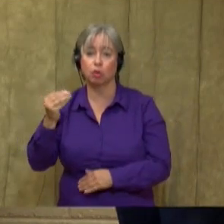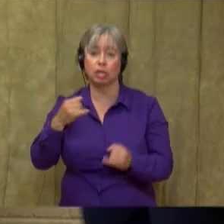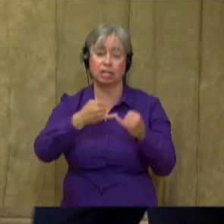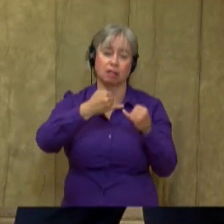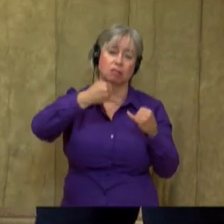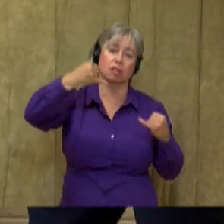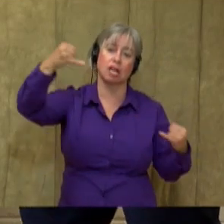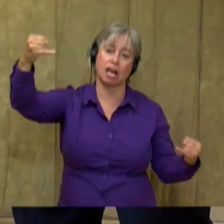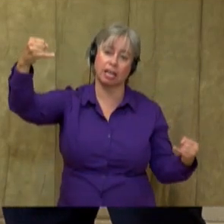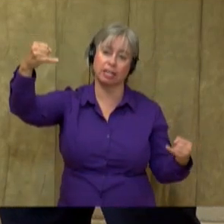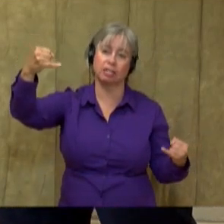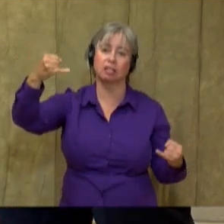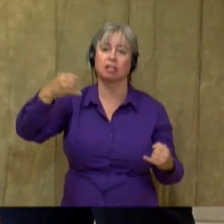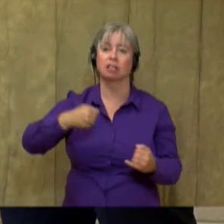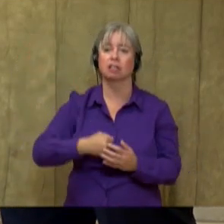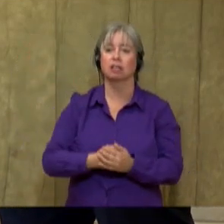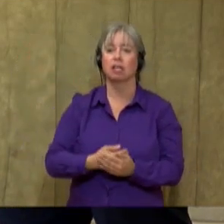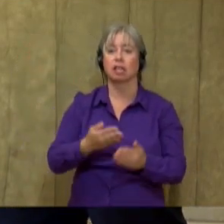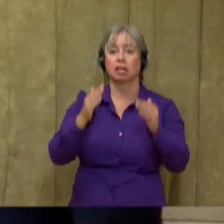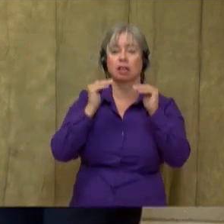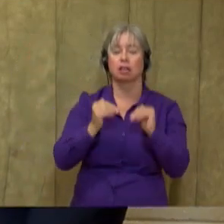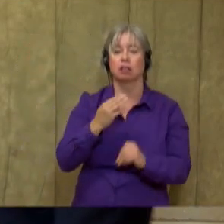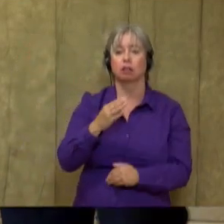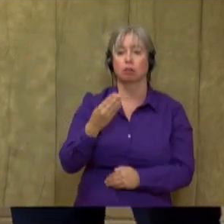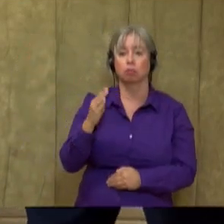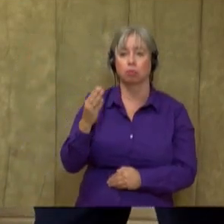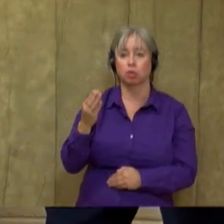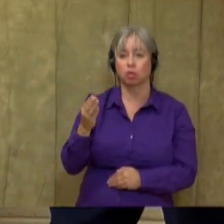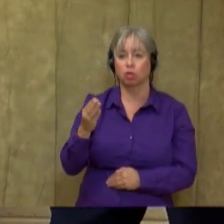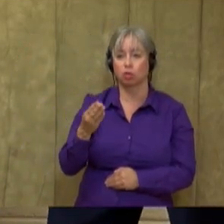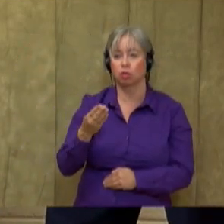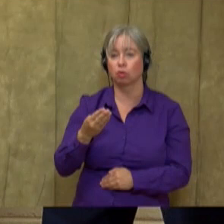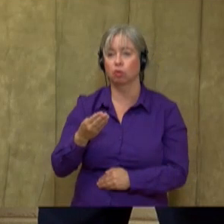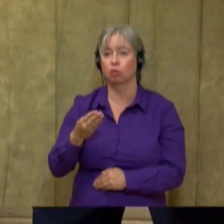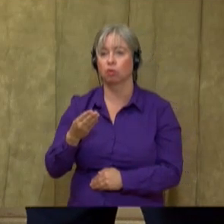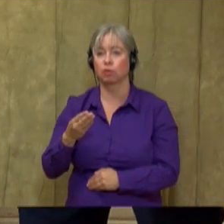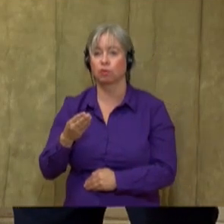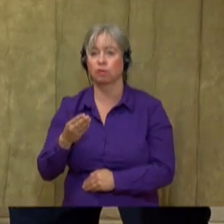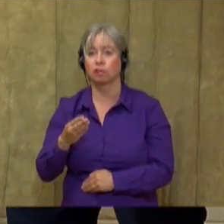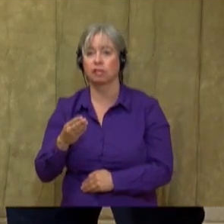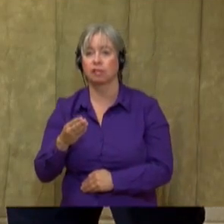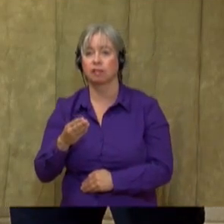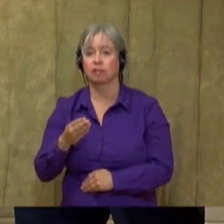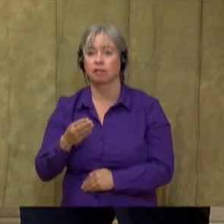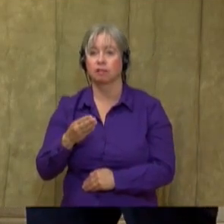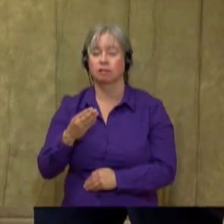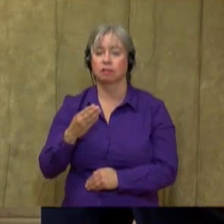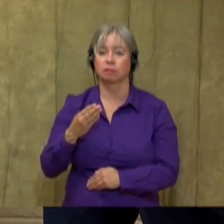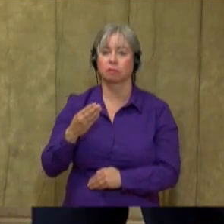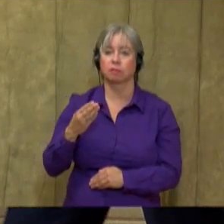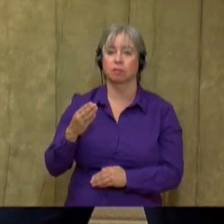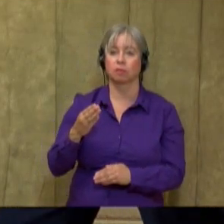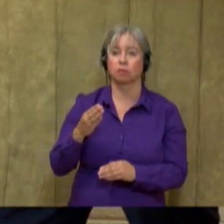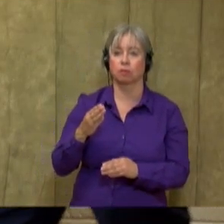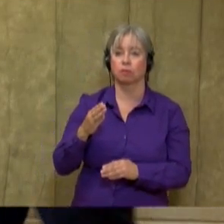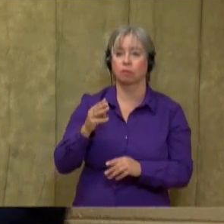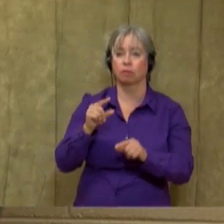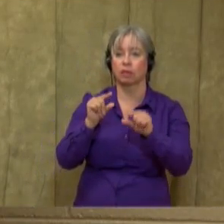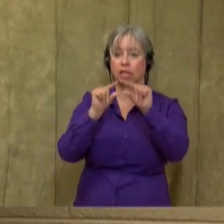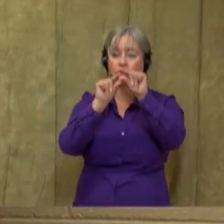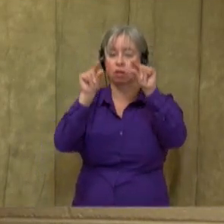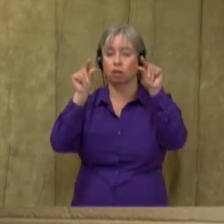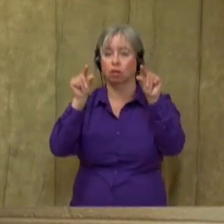going to have our face cubes modeled. We call this 6 times n minus 2 squared function a quadratic function.